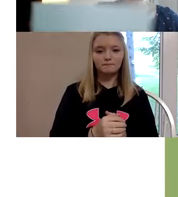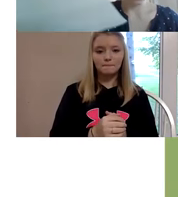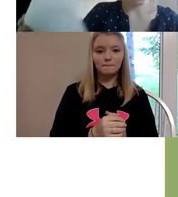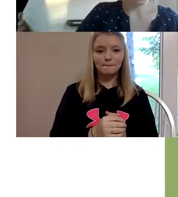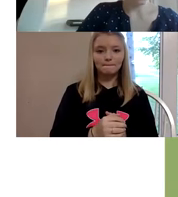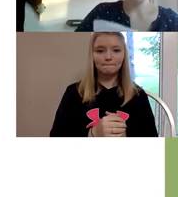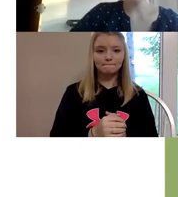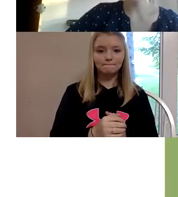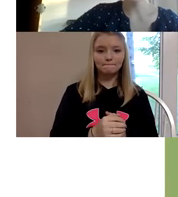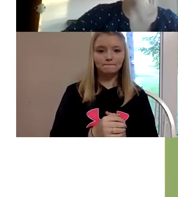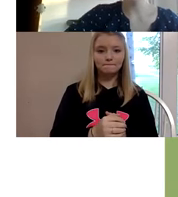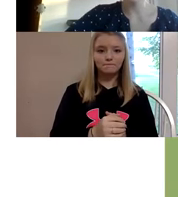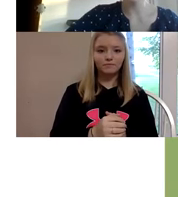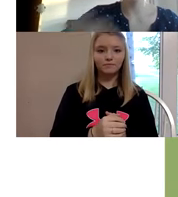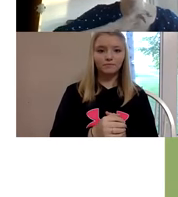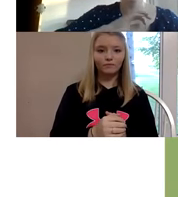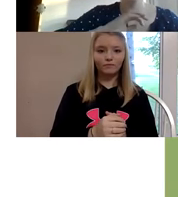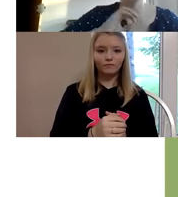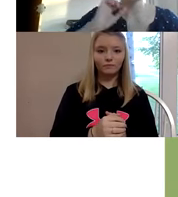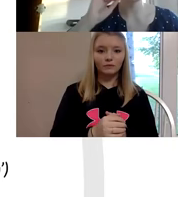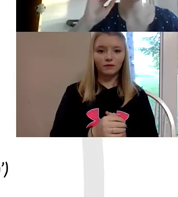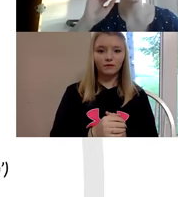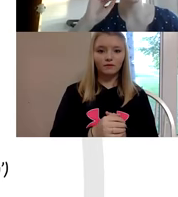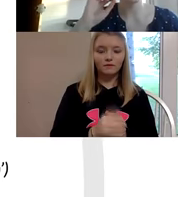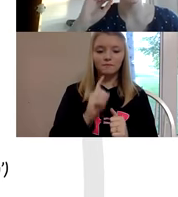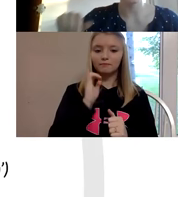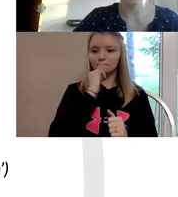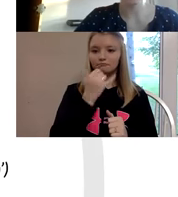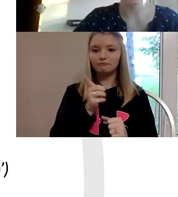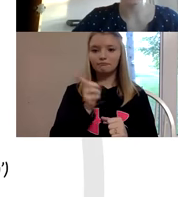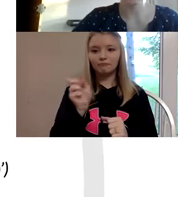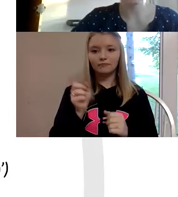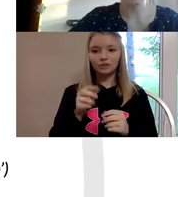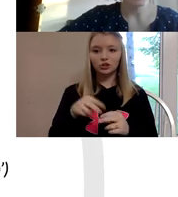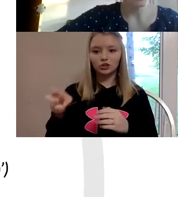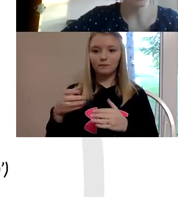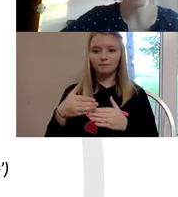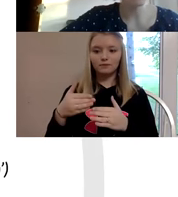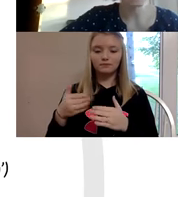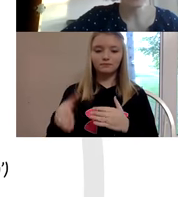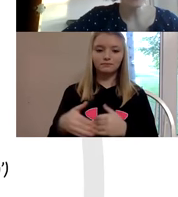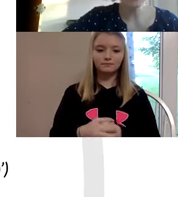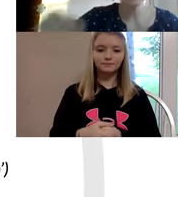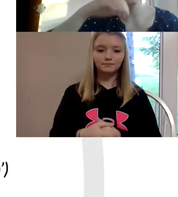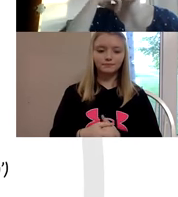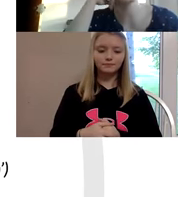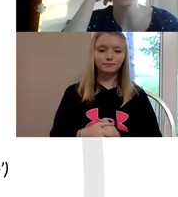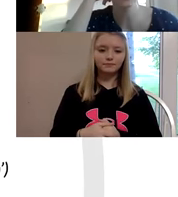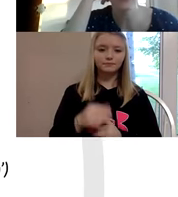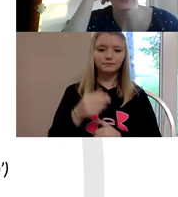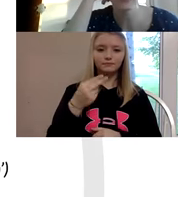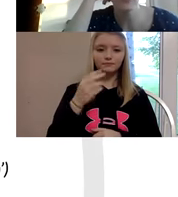So, oops, let's go back one, because that's not quite yet. Hemp